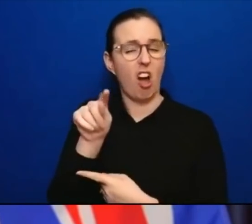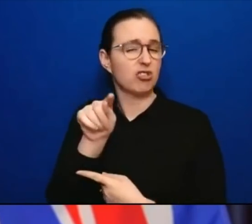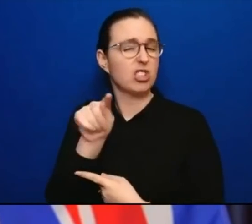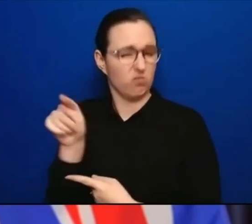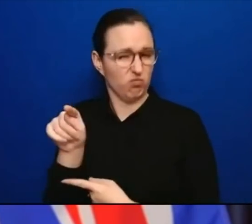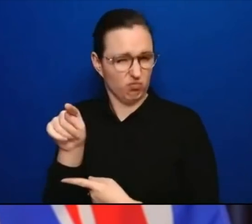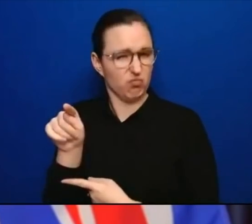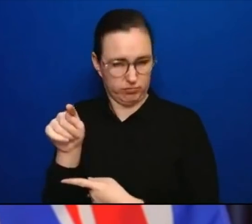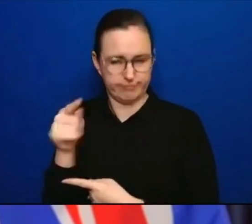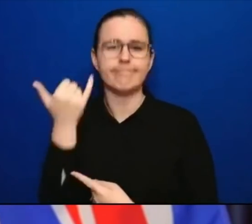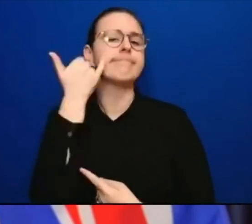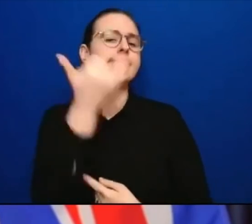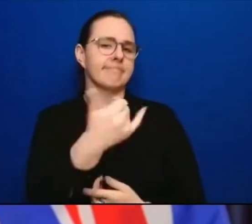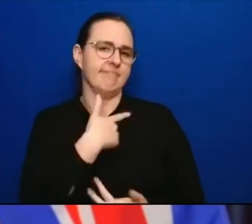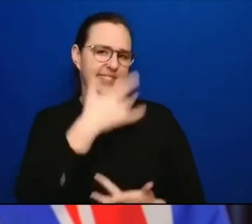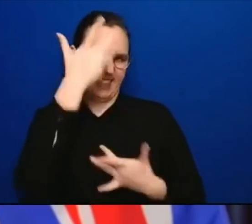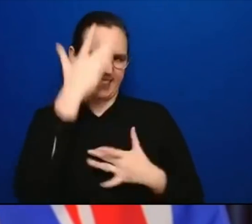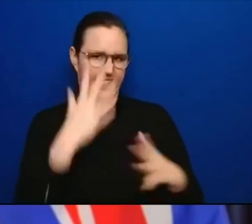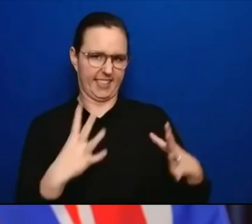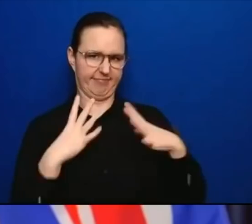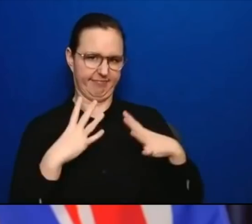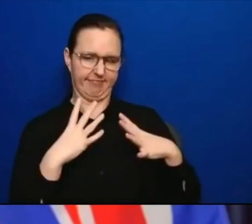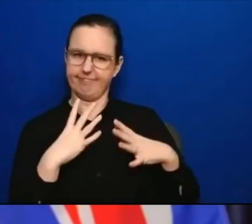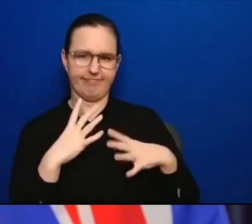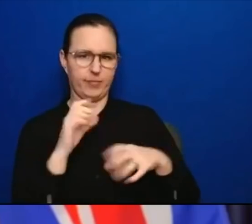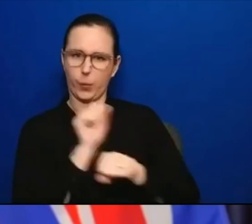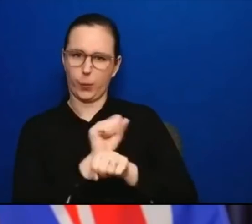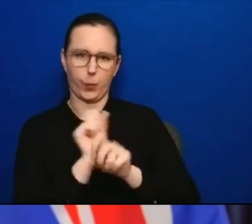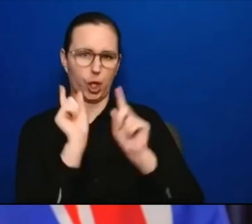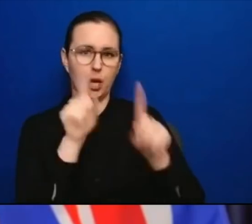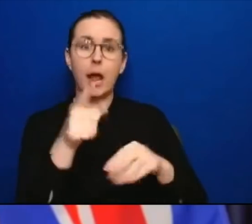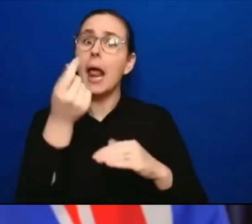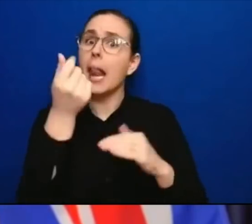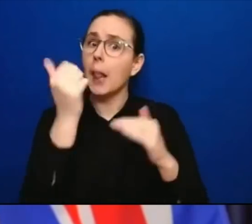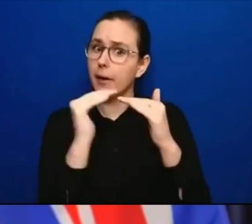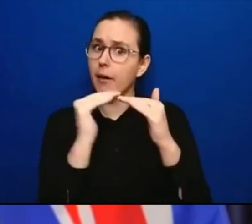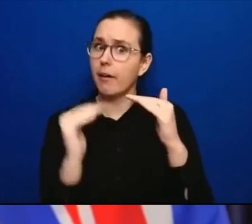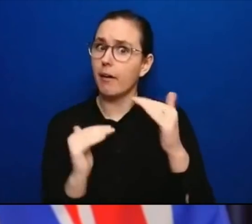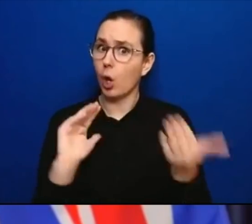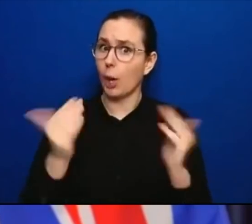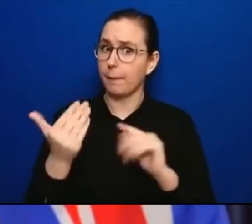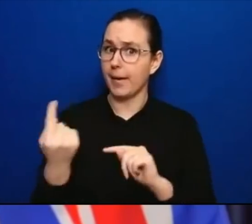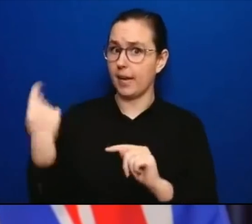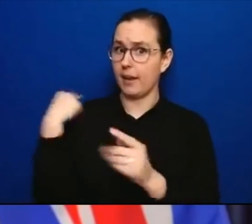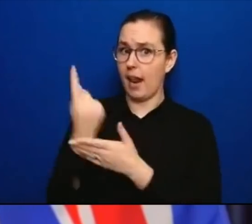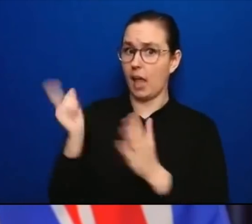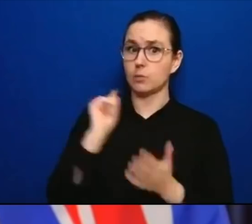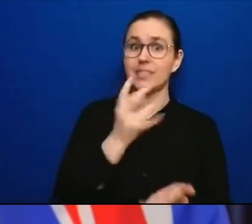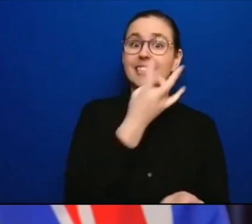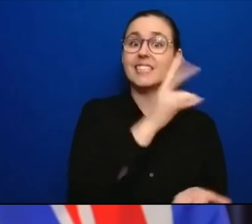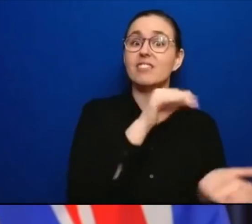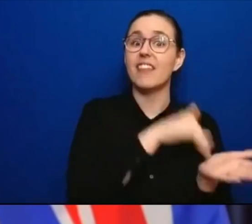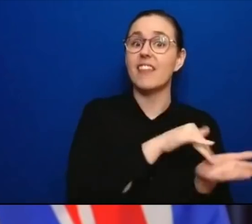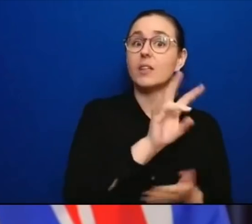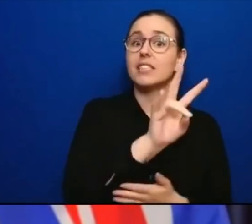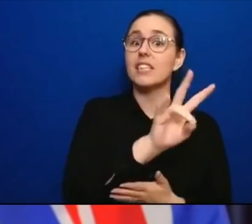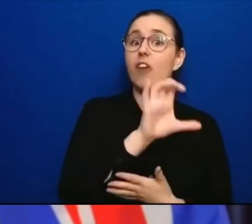17,158 healthcare workers called in sick. That is down slightly from the previous week, where the number was